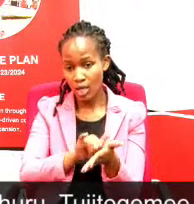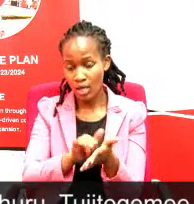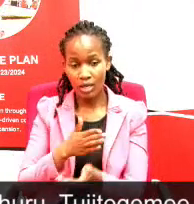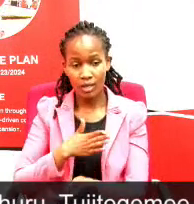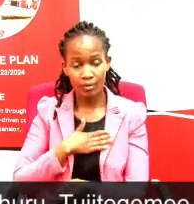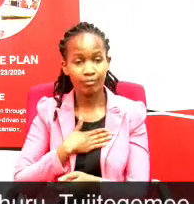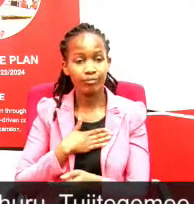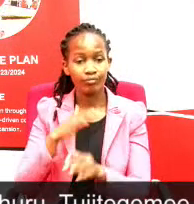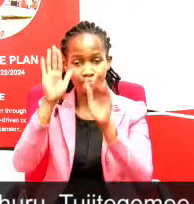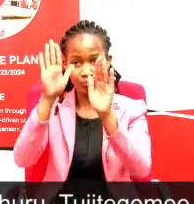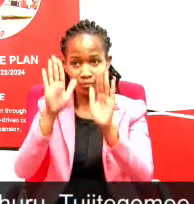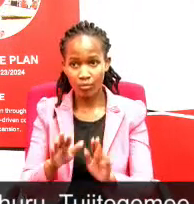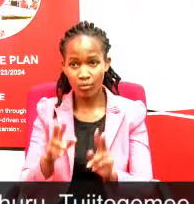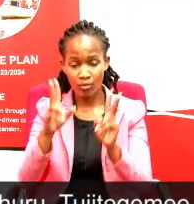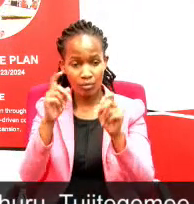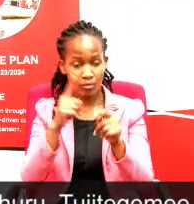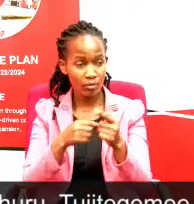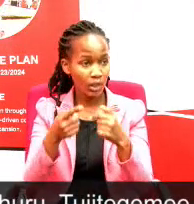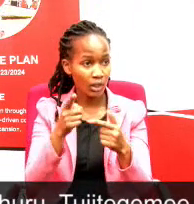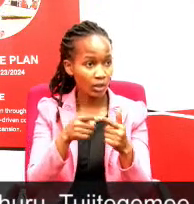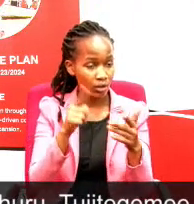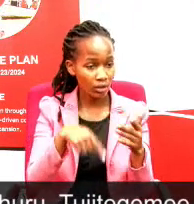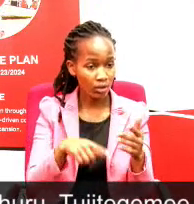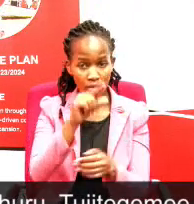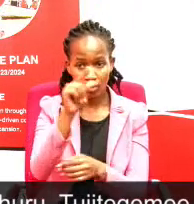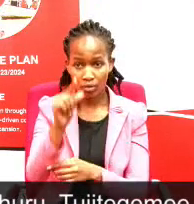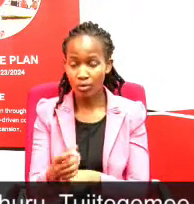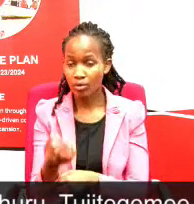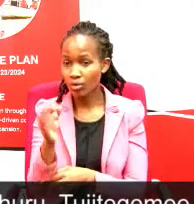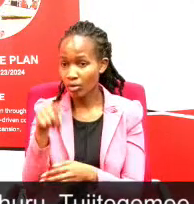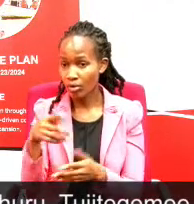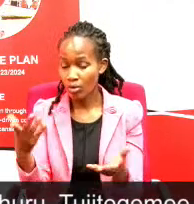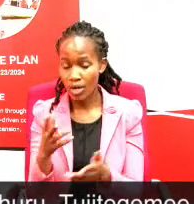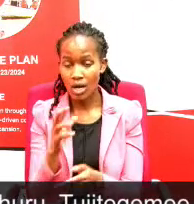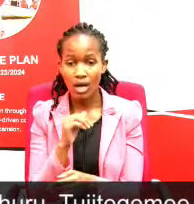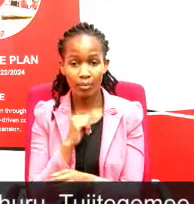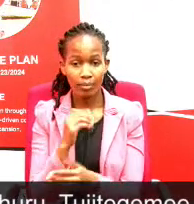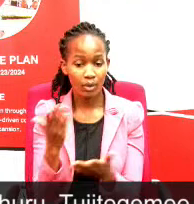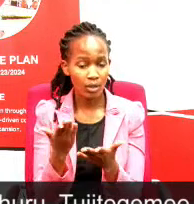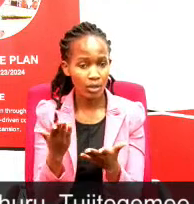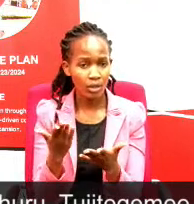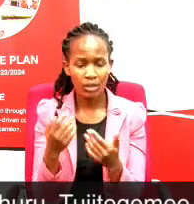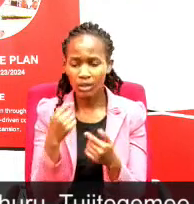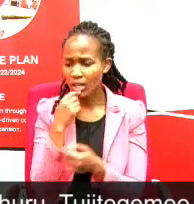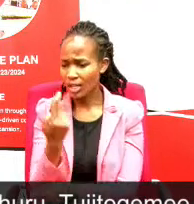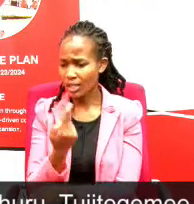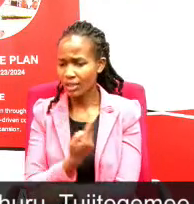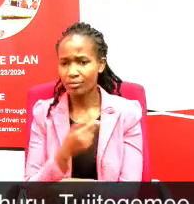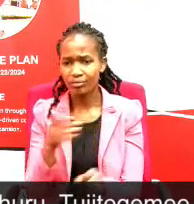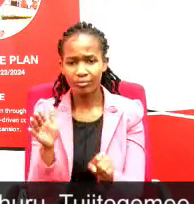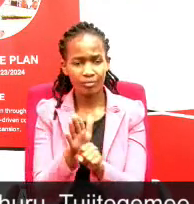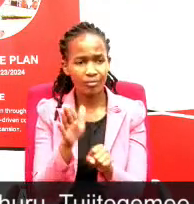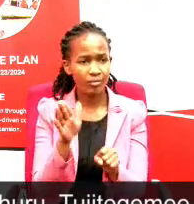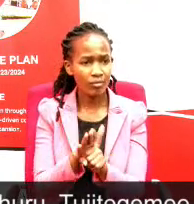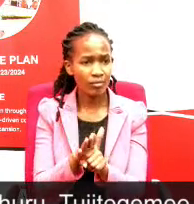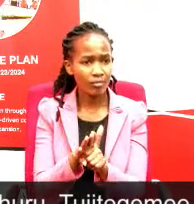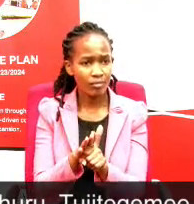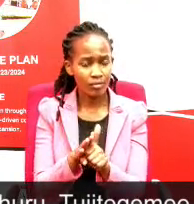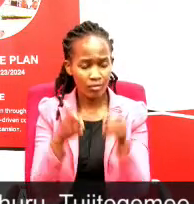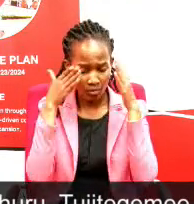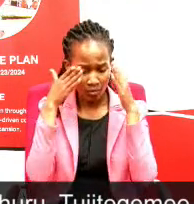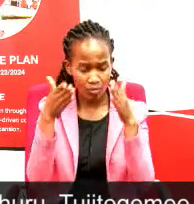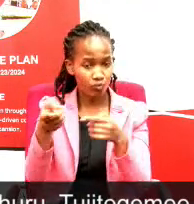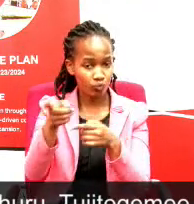are critical issues when it comes to the region where I am, which still has a lot of potential in terms of